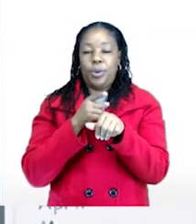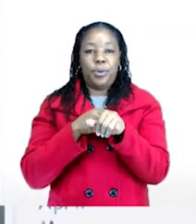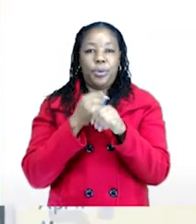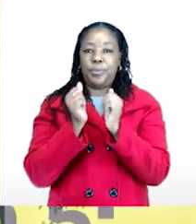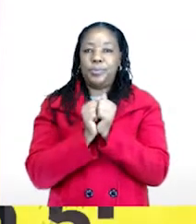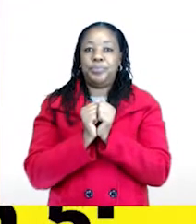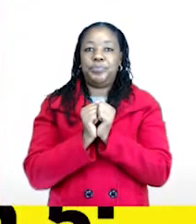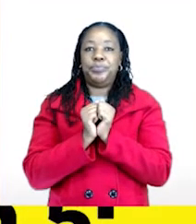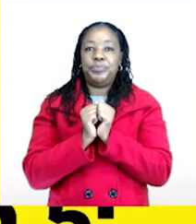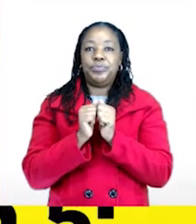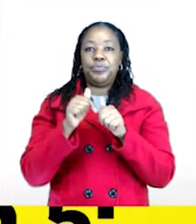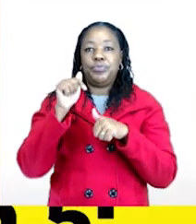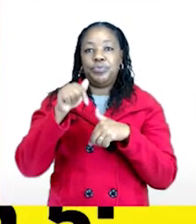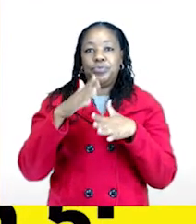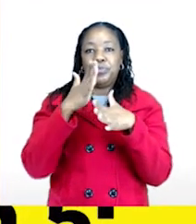times.